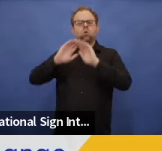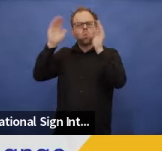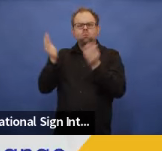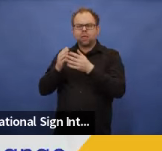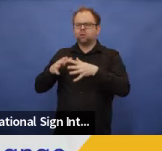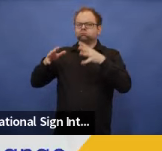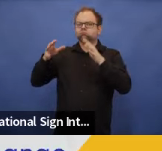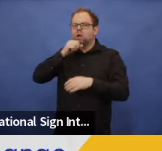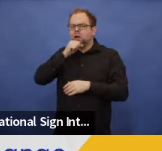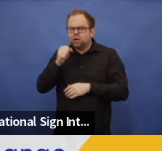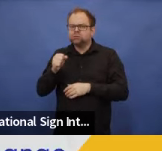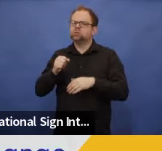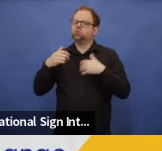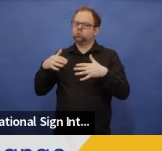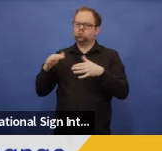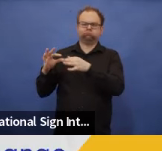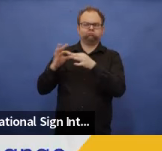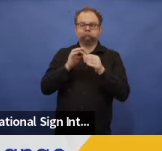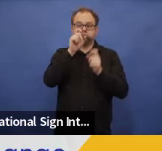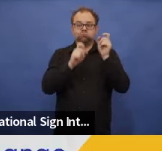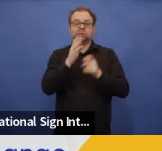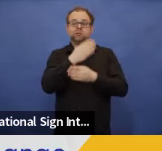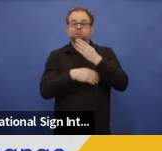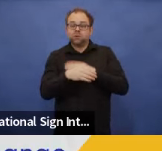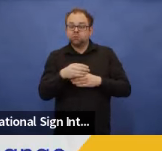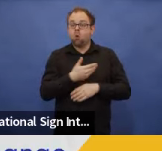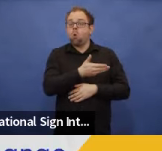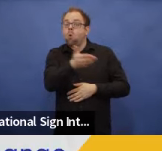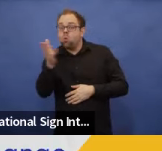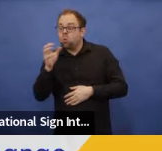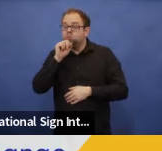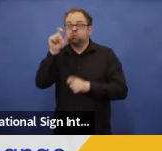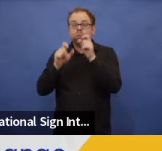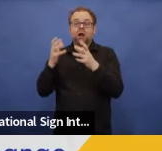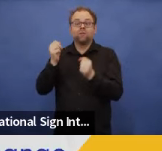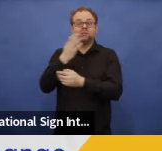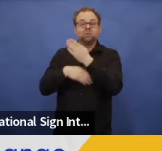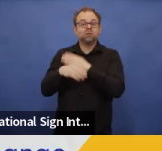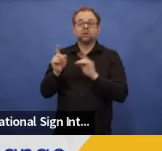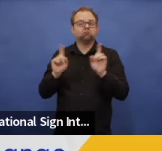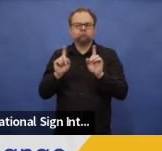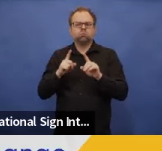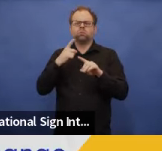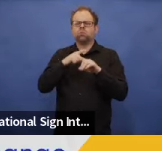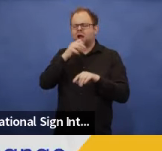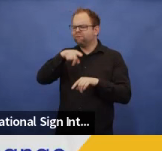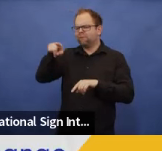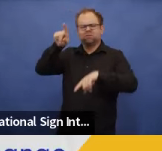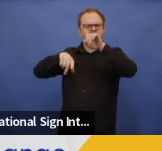a representative of an organization for people with disabilities and their key